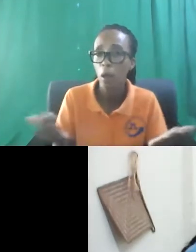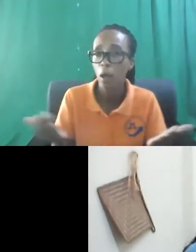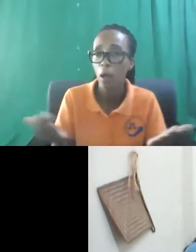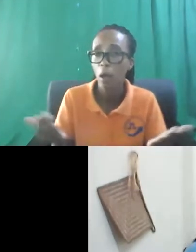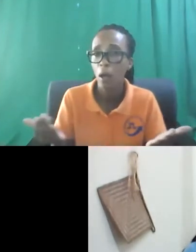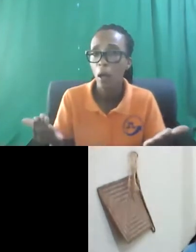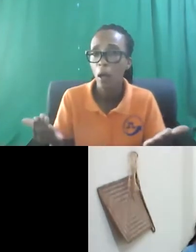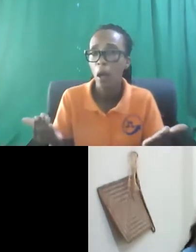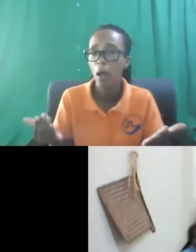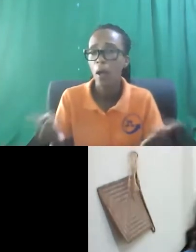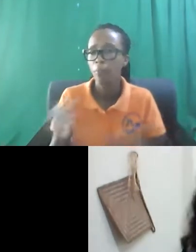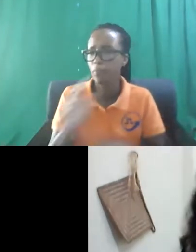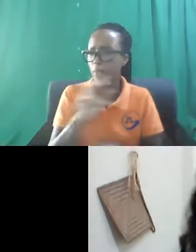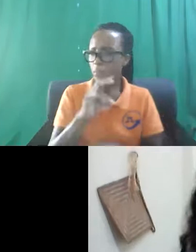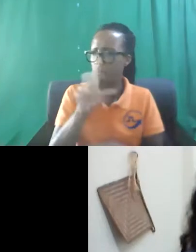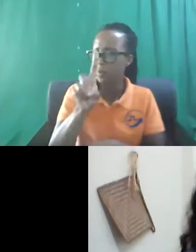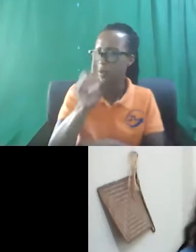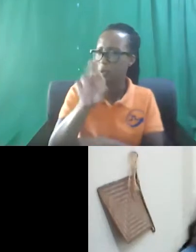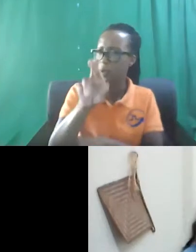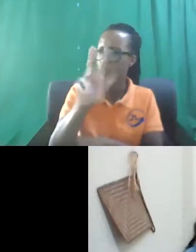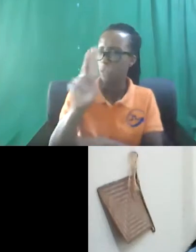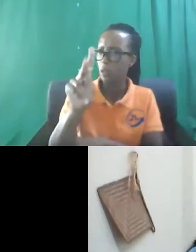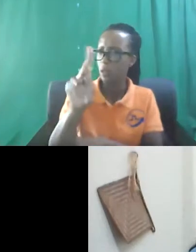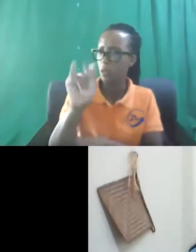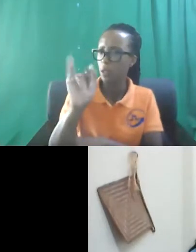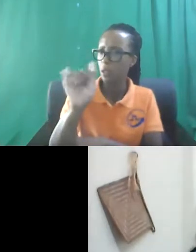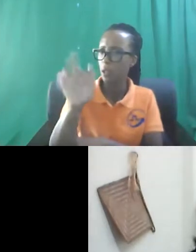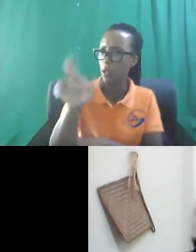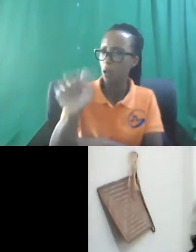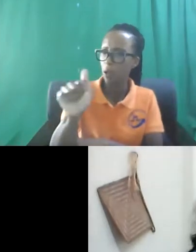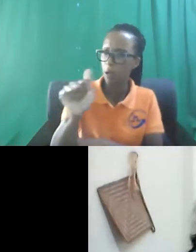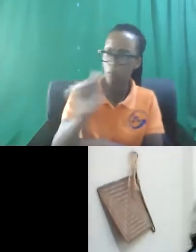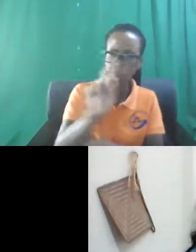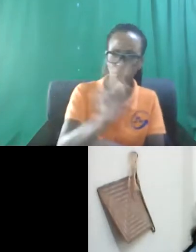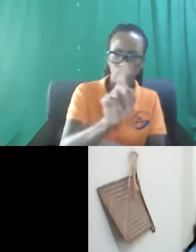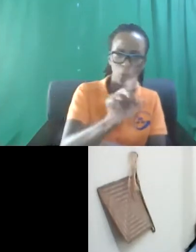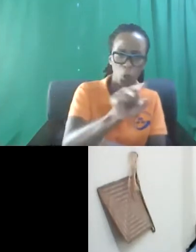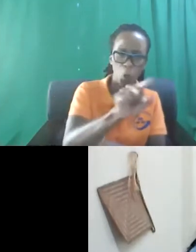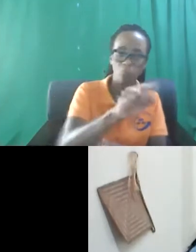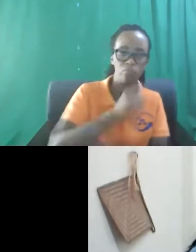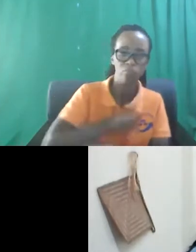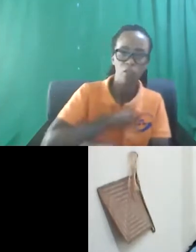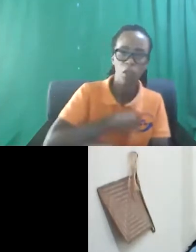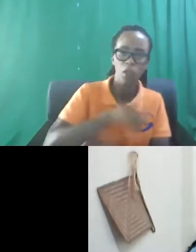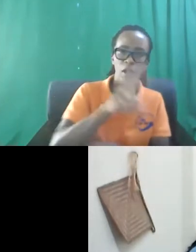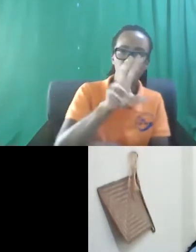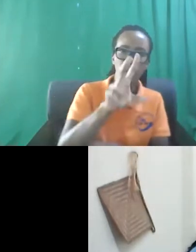Kiara said something very interesting about, no, you said in relation to Kiara about